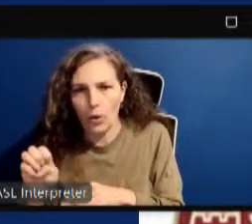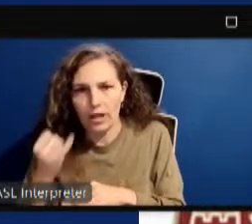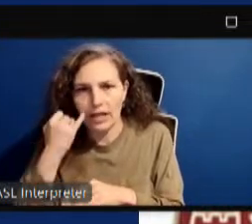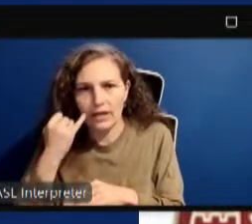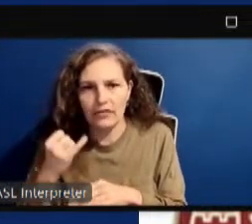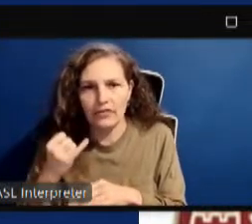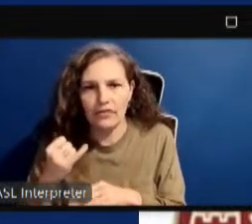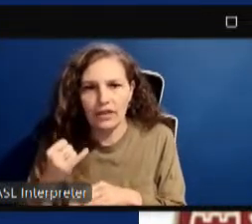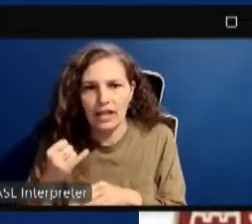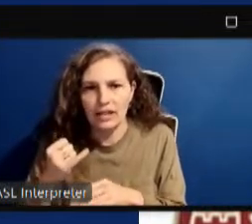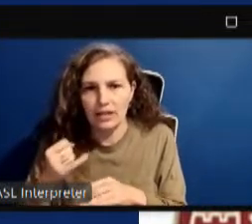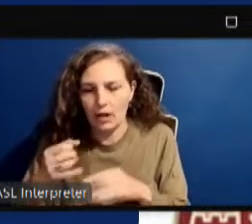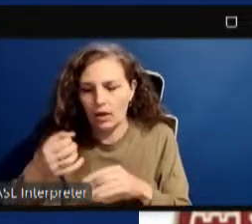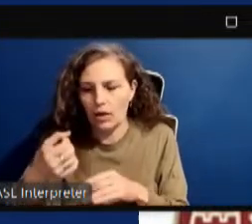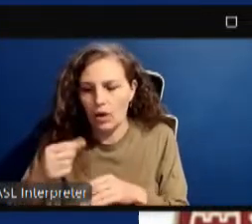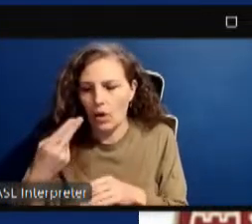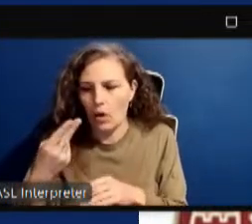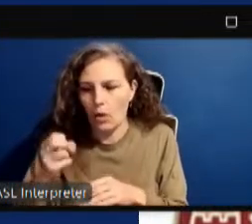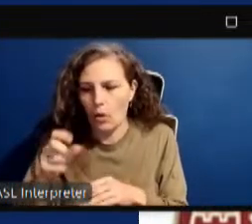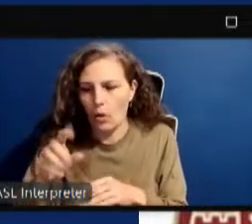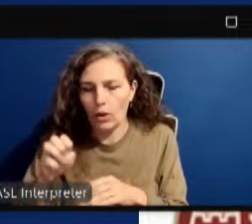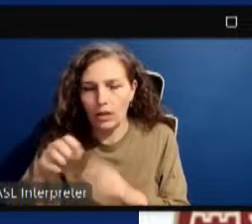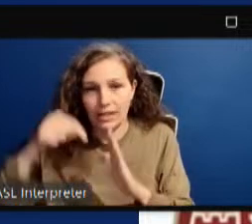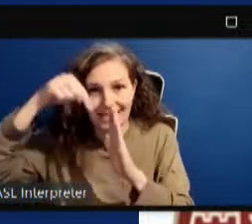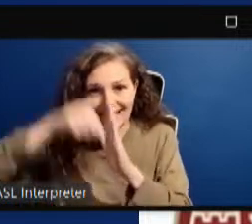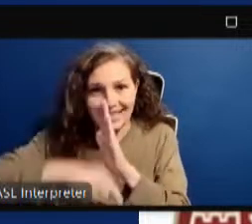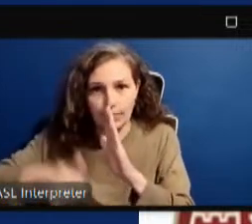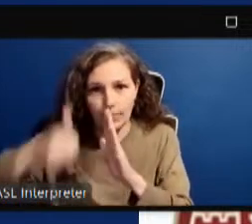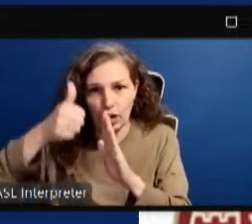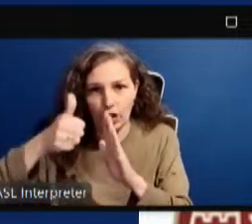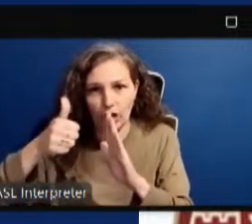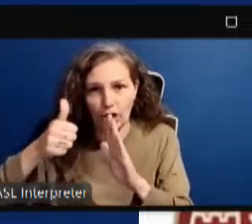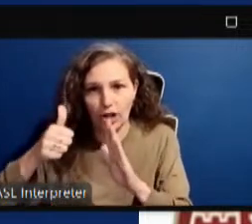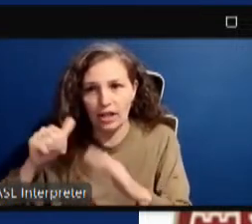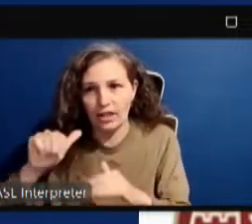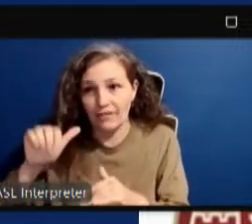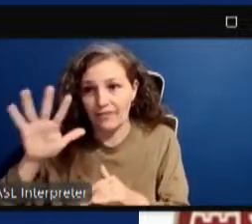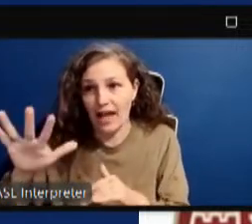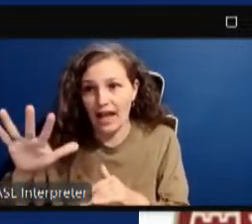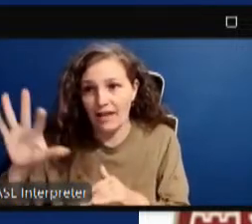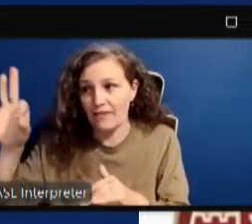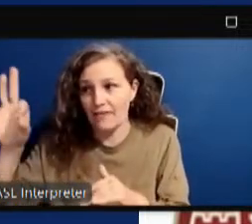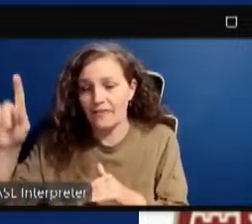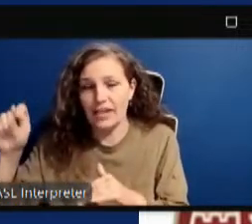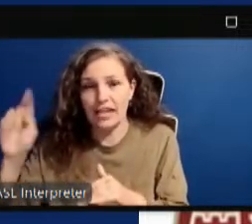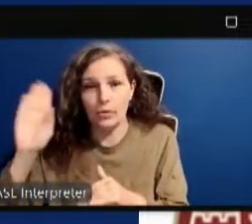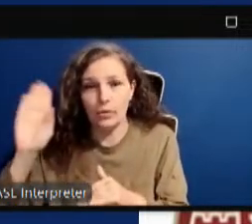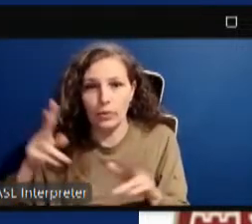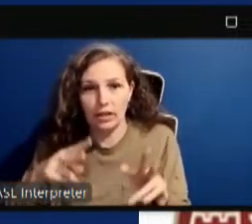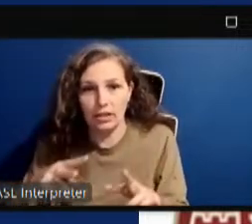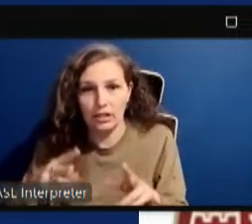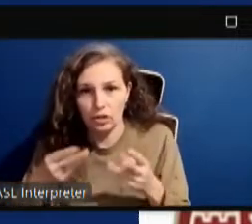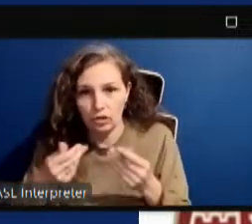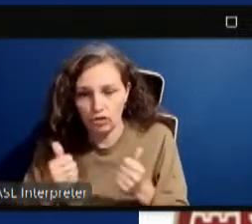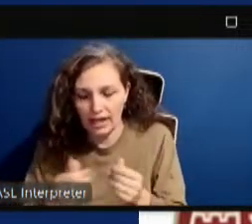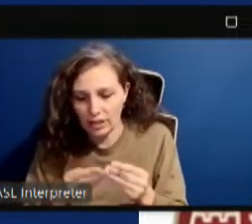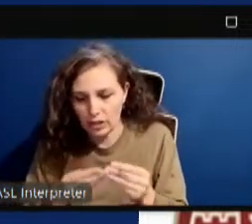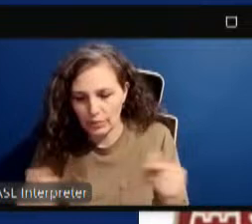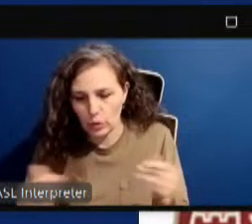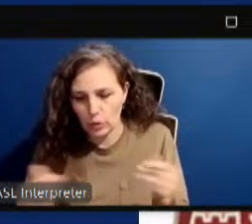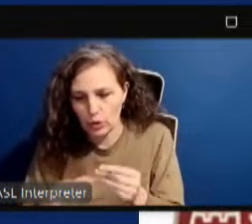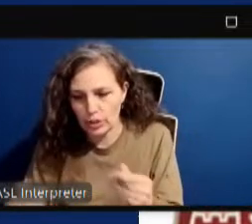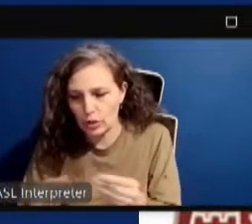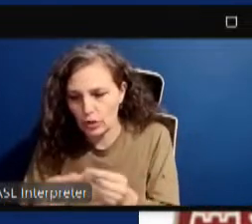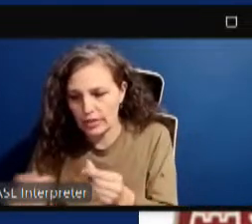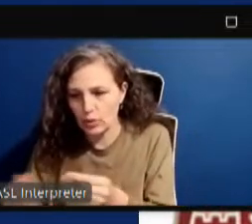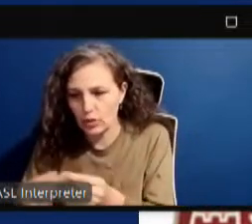or deeper, which would pose a safety risk, we try and smooth that out as well. And if we still can't, if there